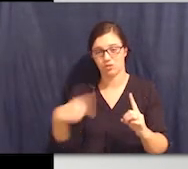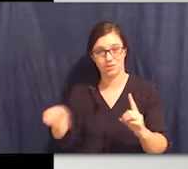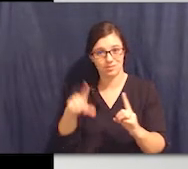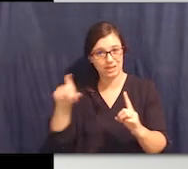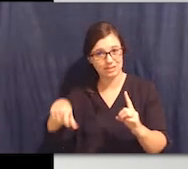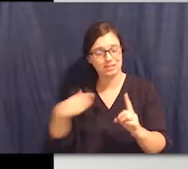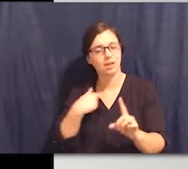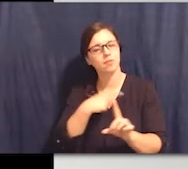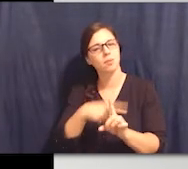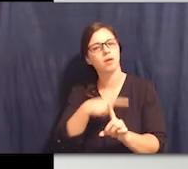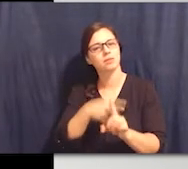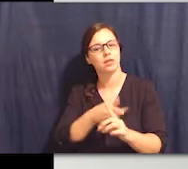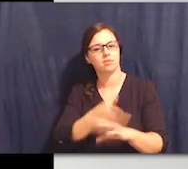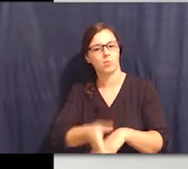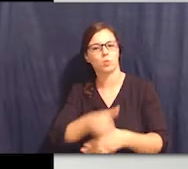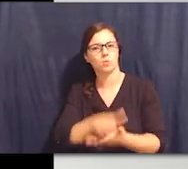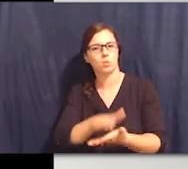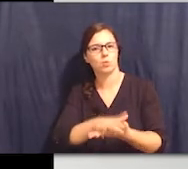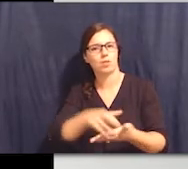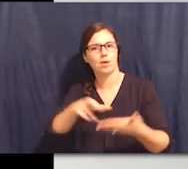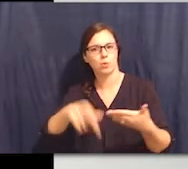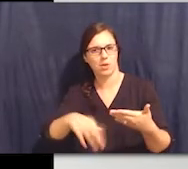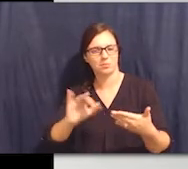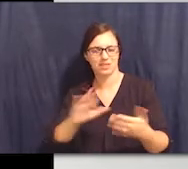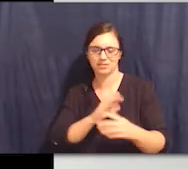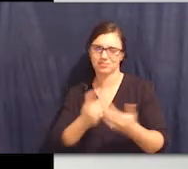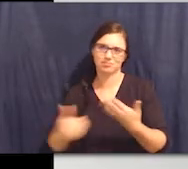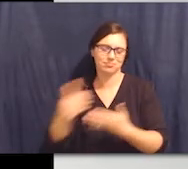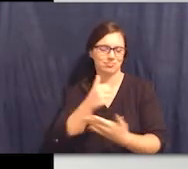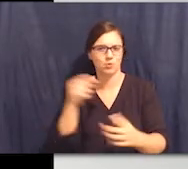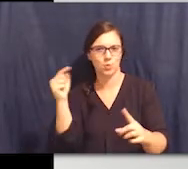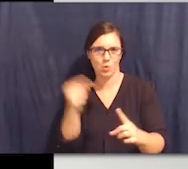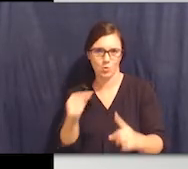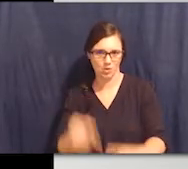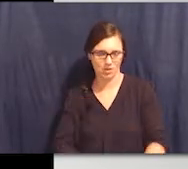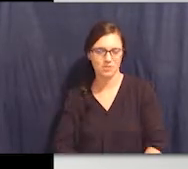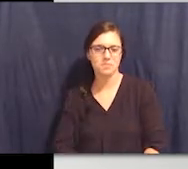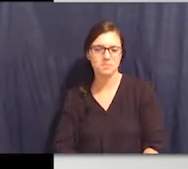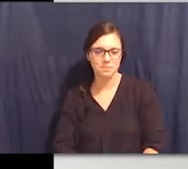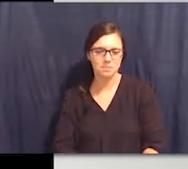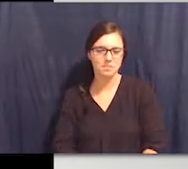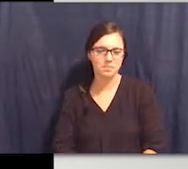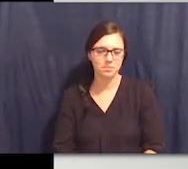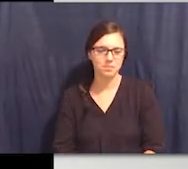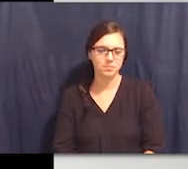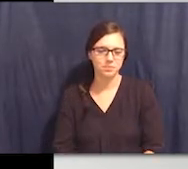positive post-school outcomes, which is our ultimate goal. All